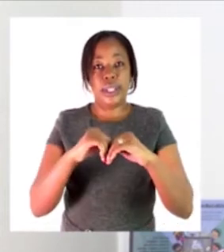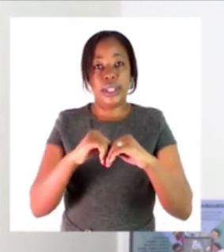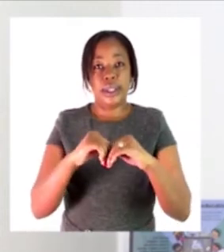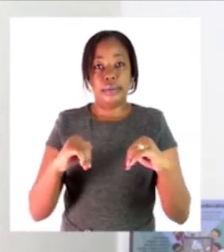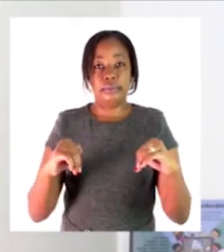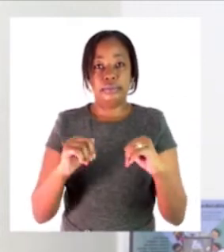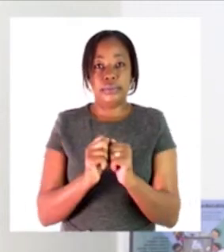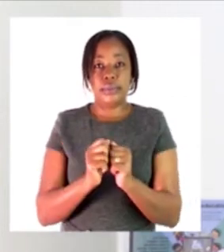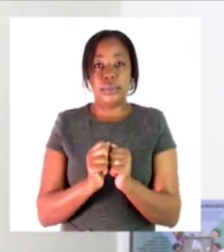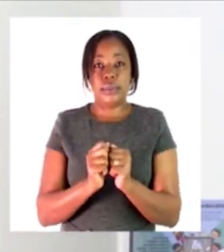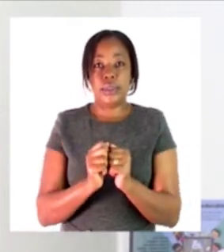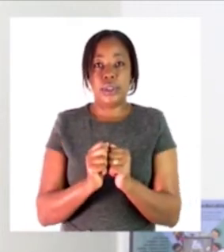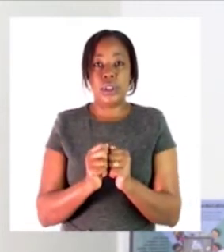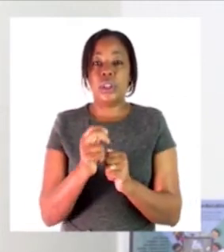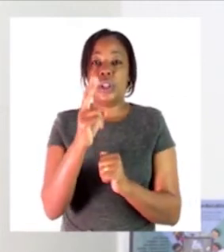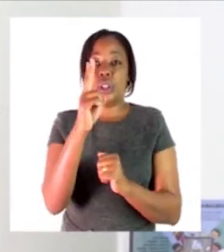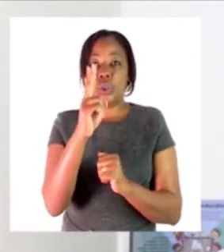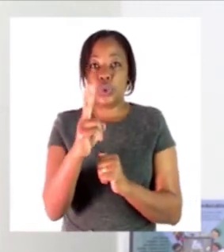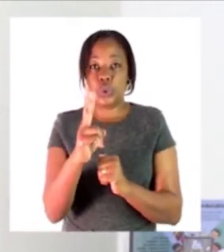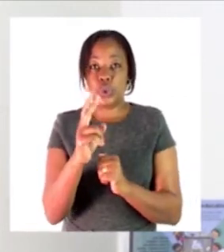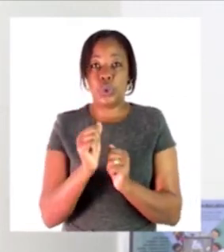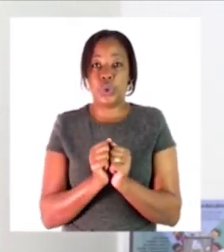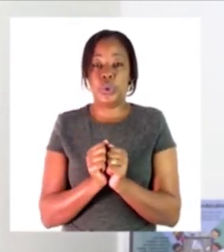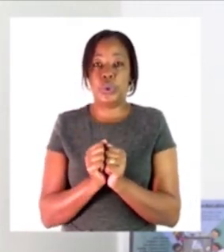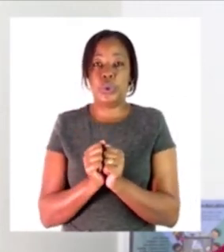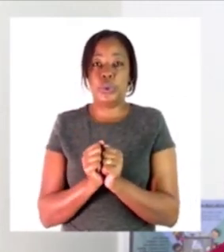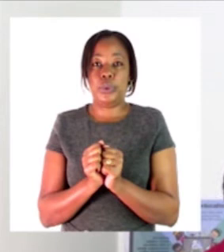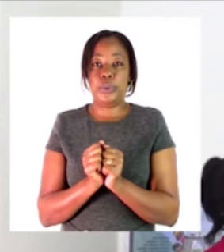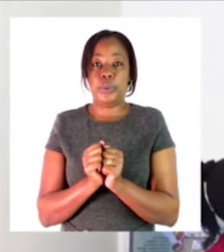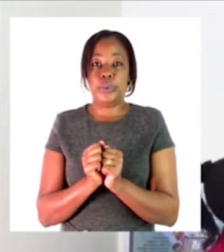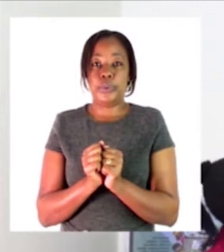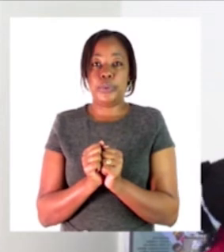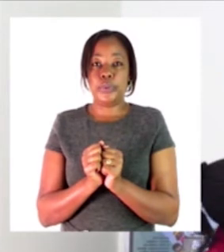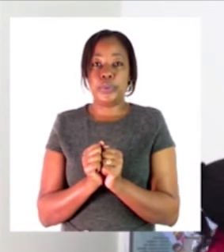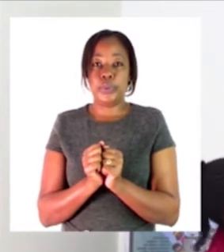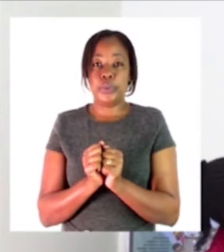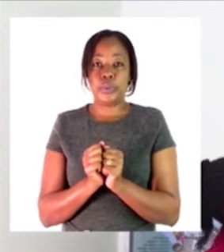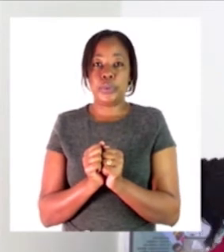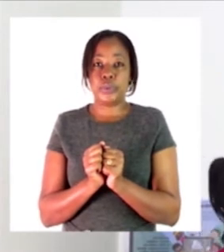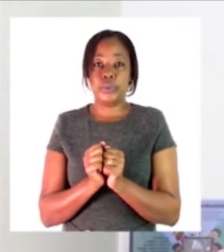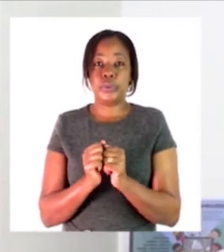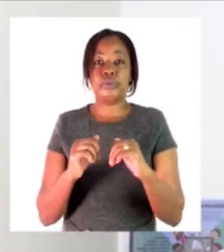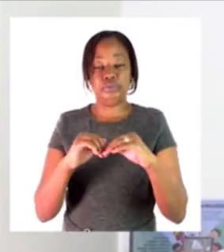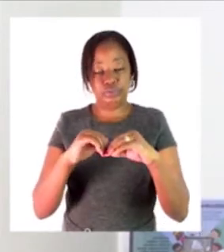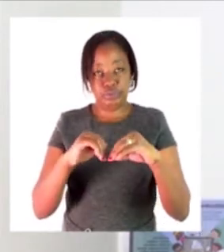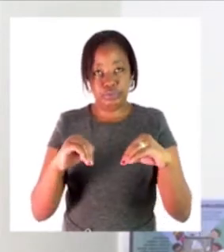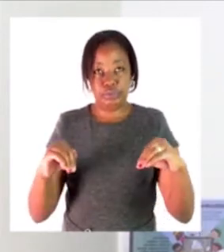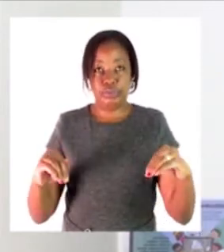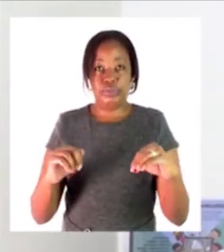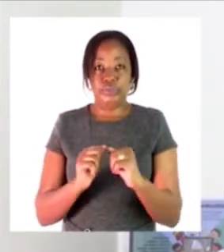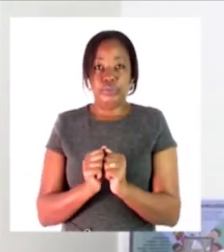have? I have 2 units. Now I have splitted the number, I have